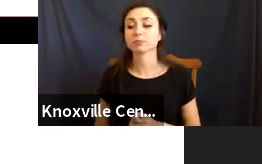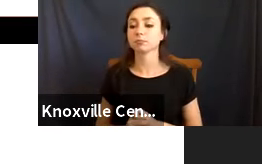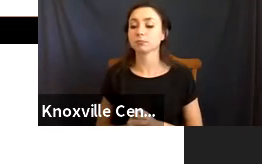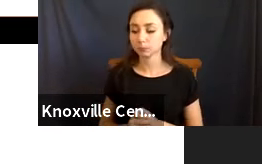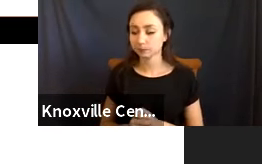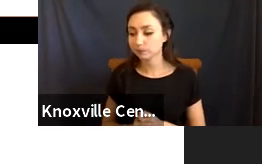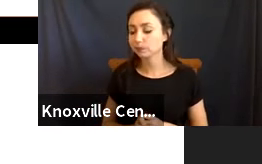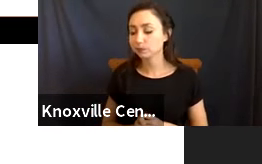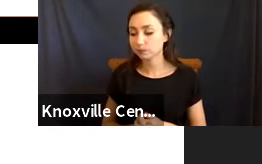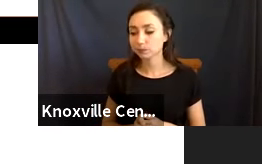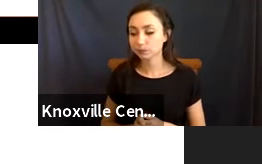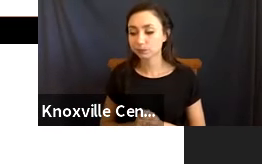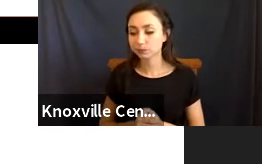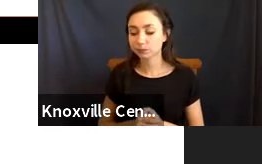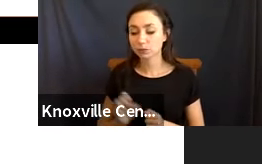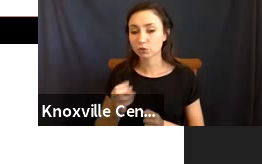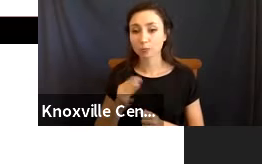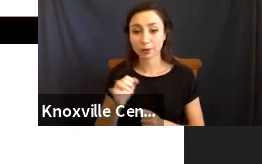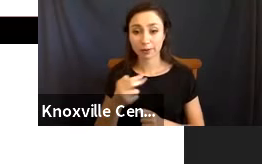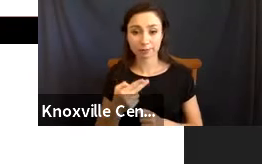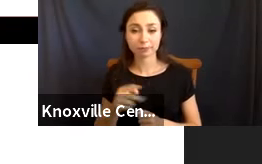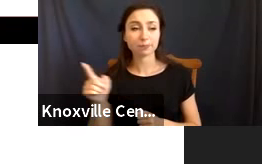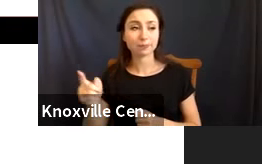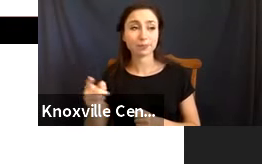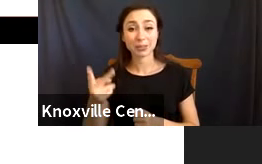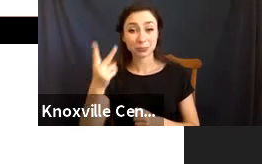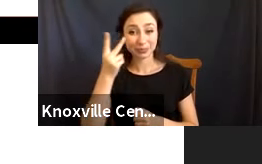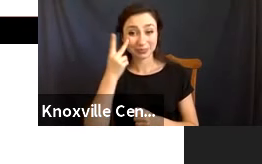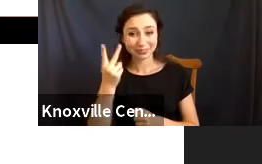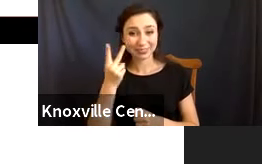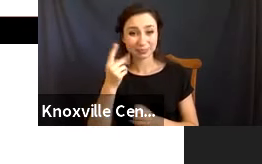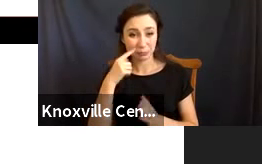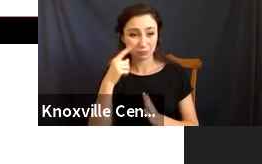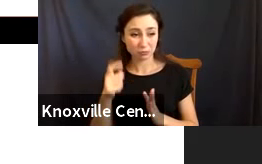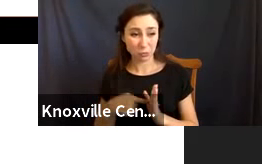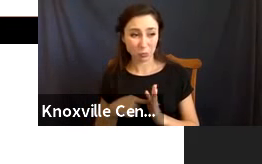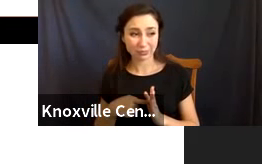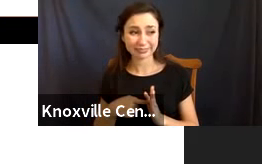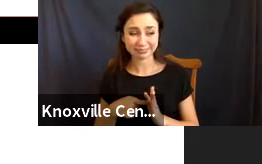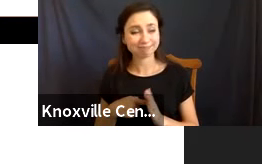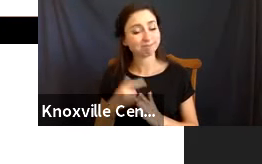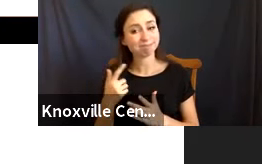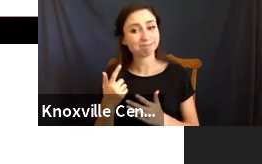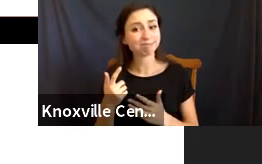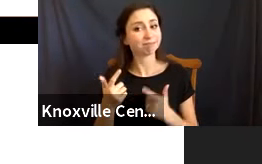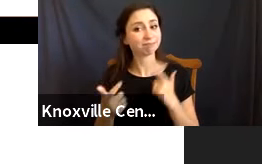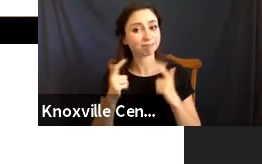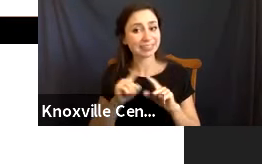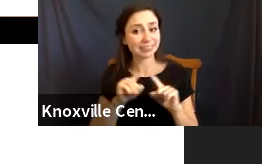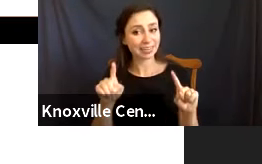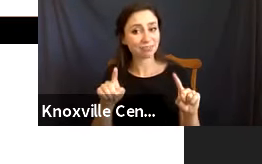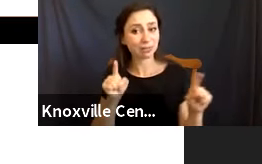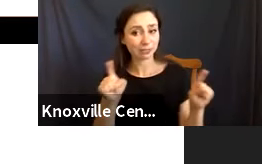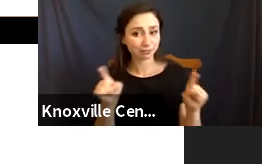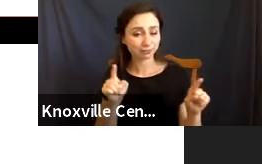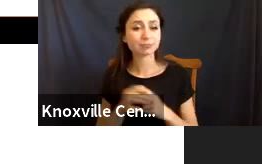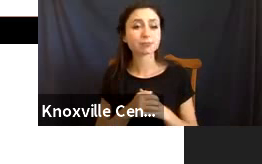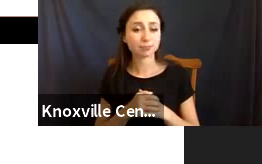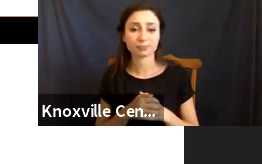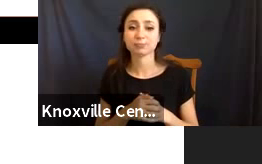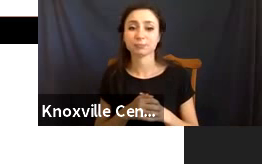Well, we've at times seen more than a slight difference. And we are, have